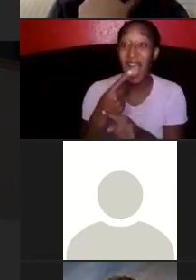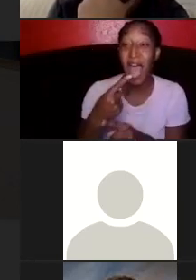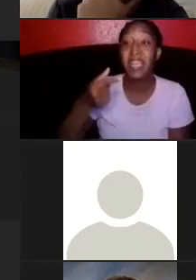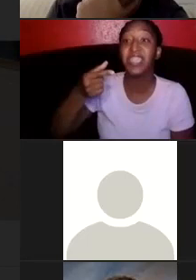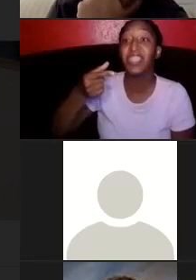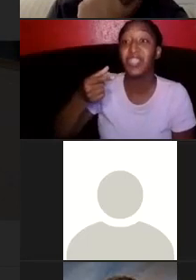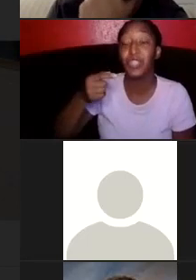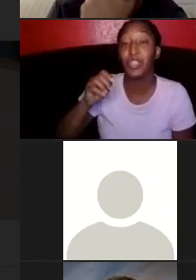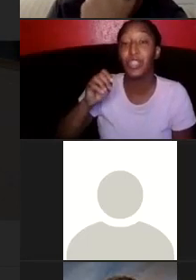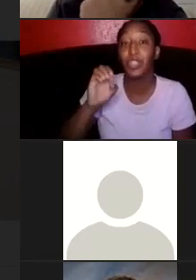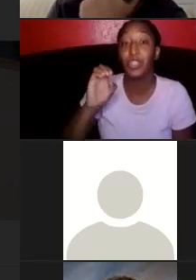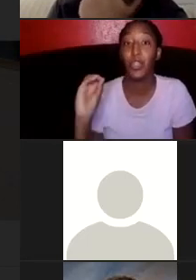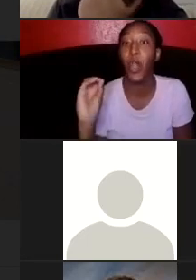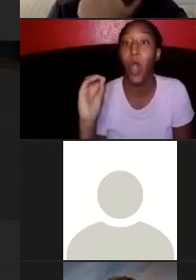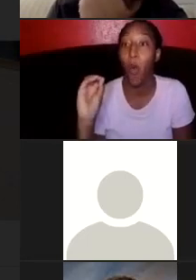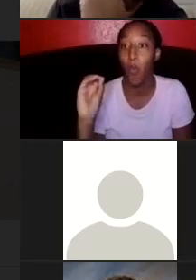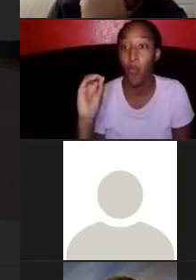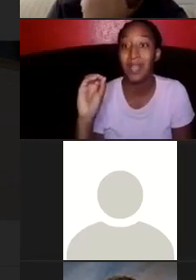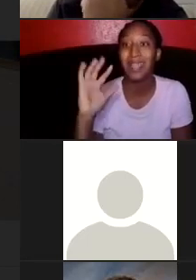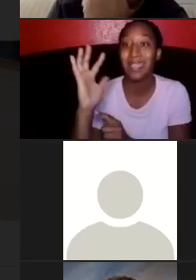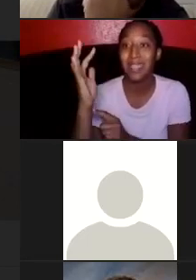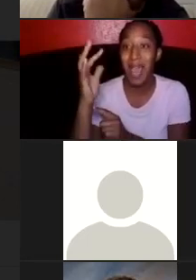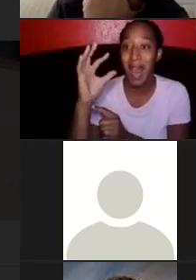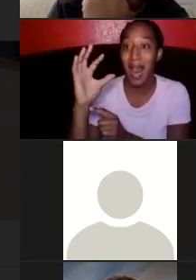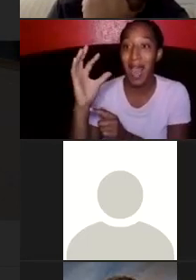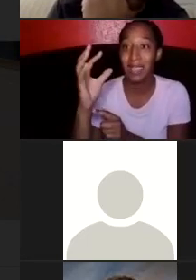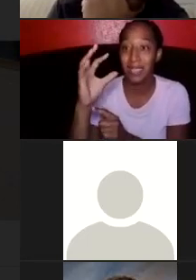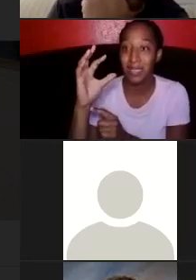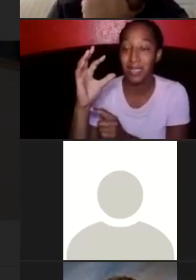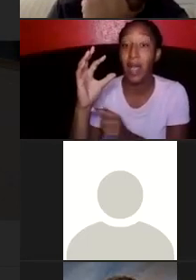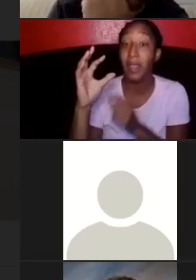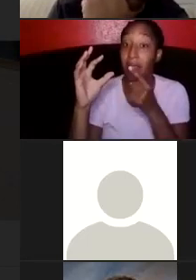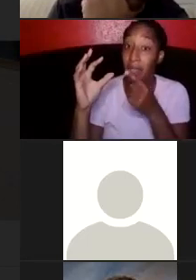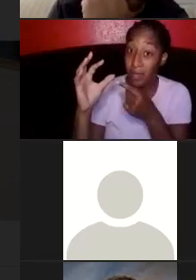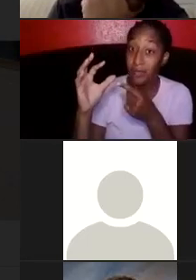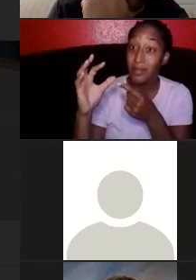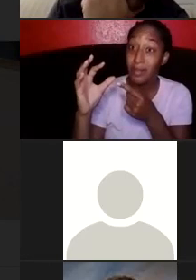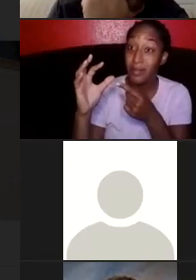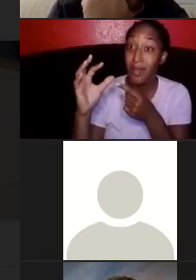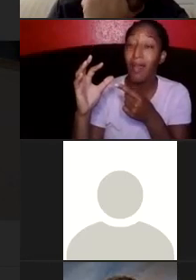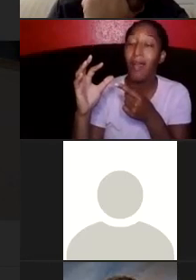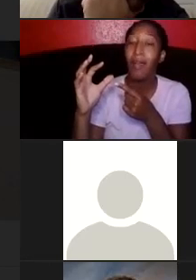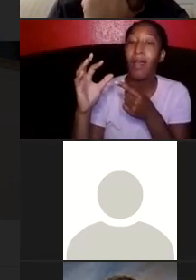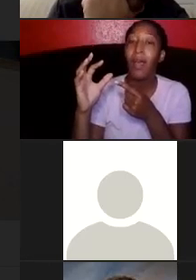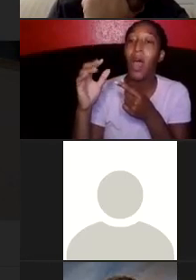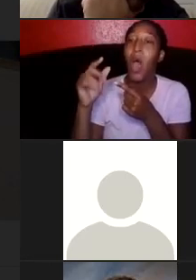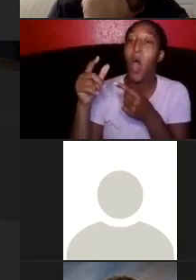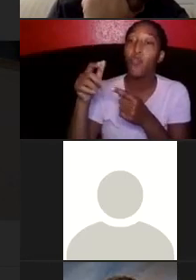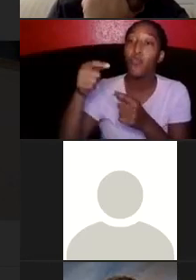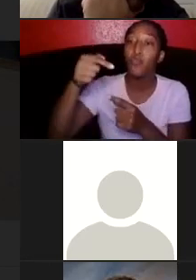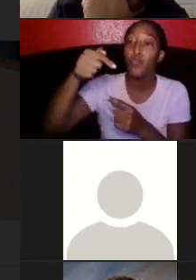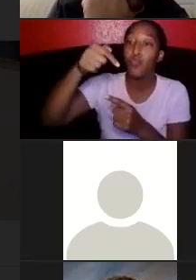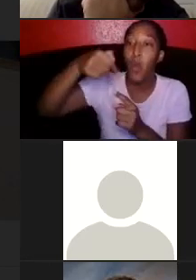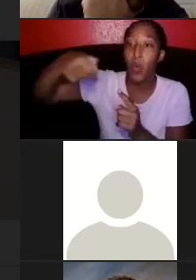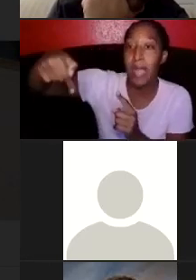satellite, geosynchronous satellite. And so what this geosynchronous satellite does is it rotates around the Earth once